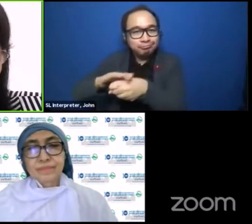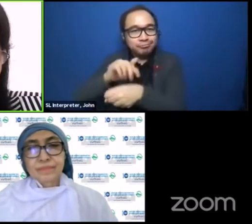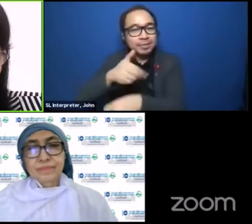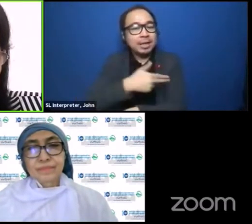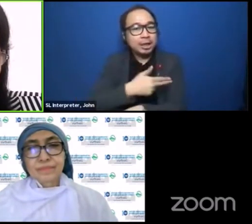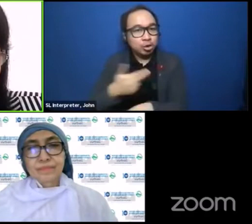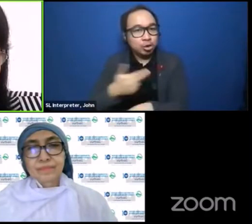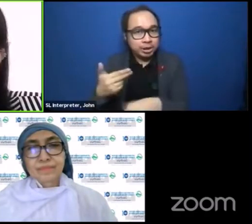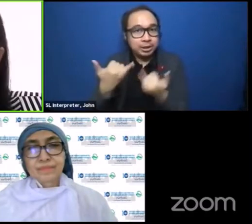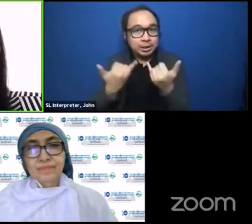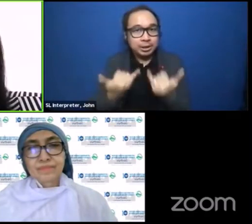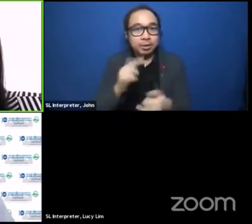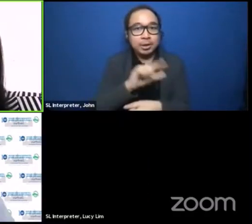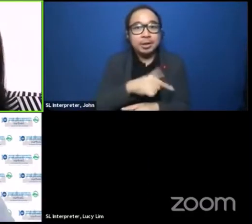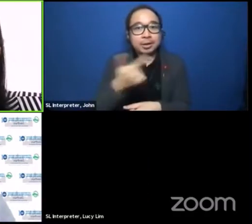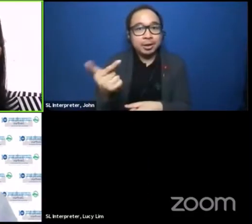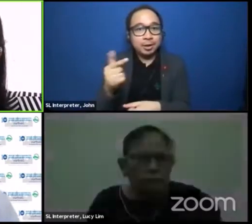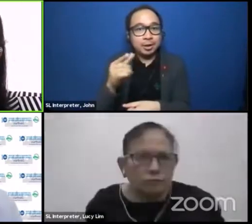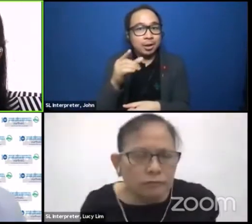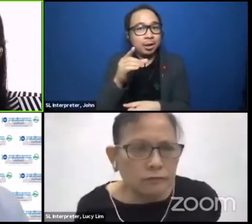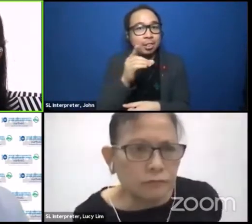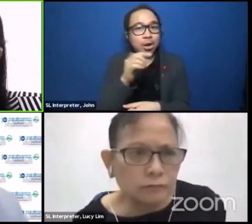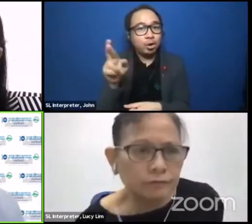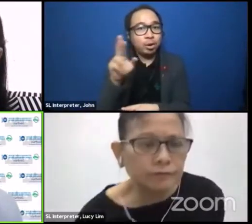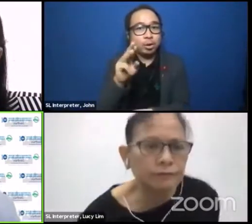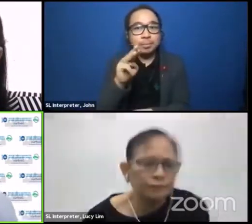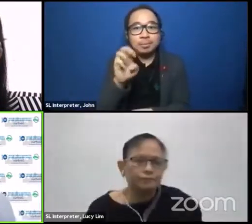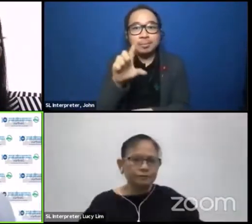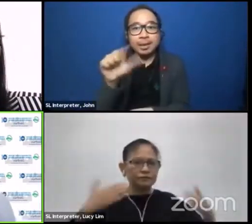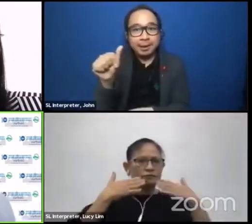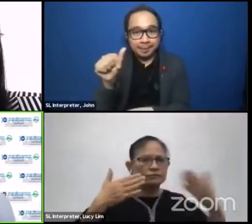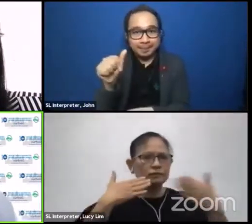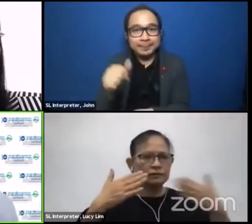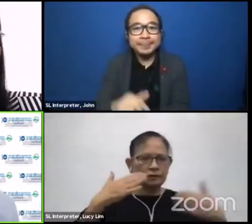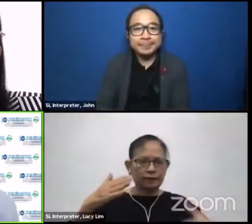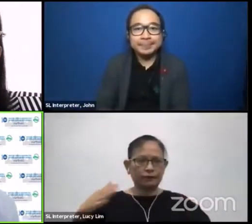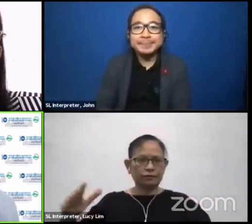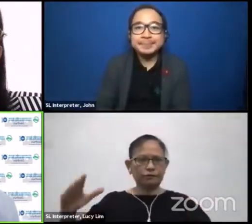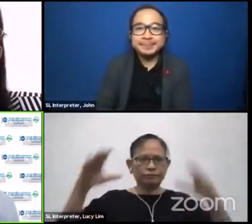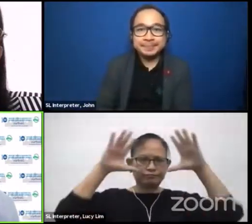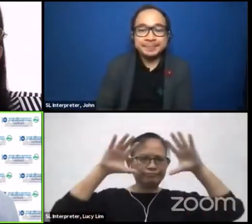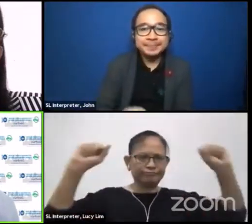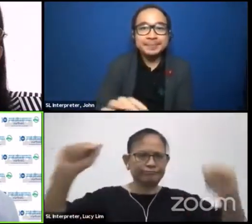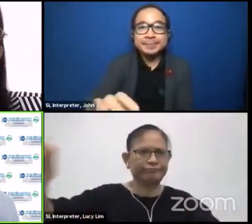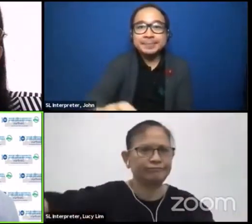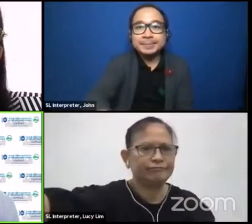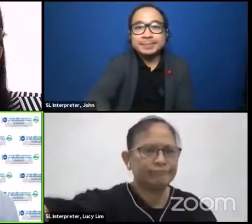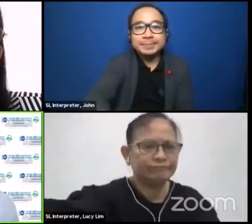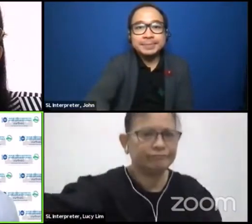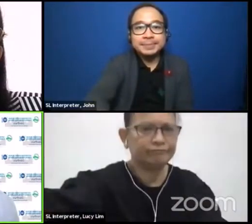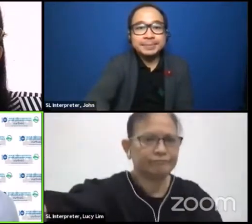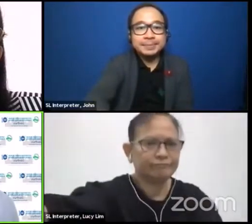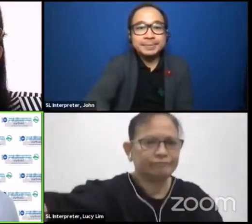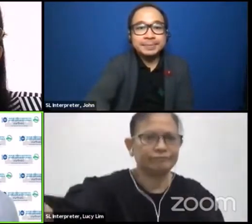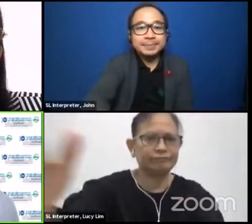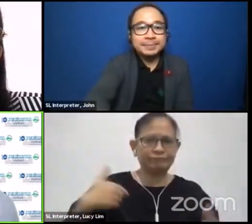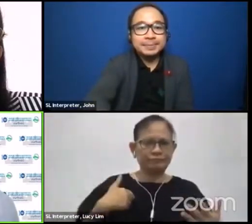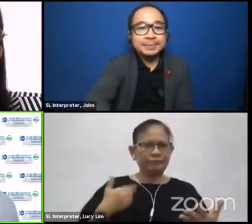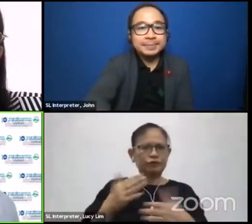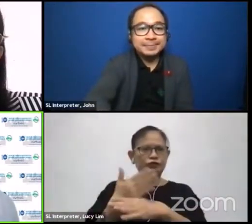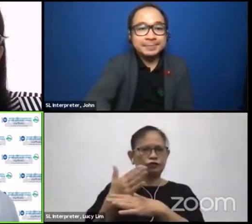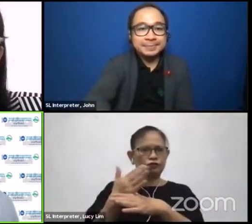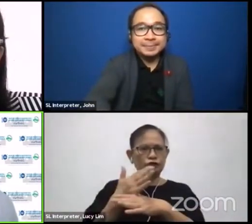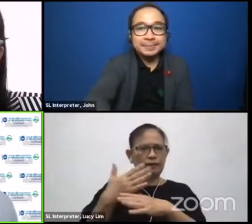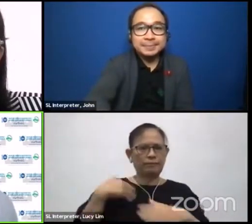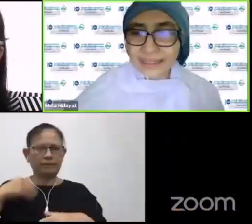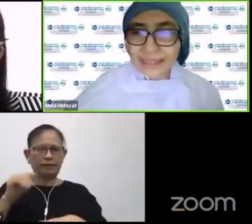is yours, Dr. Mila. Thank you, Madam Chair. Let me share my screen